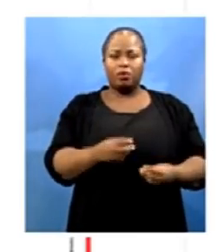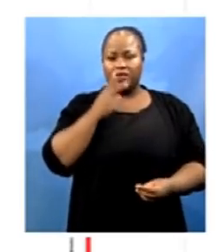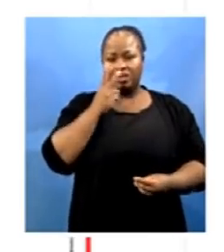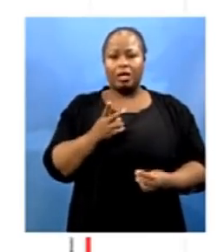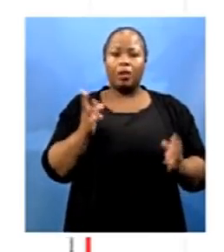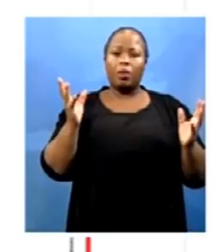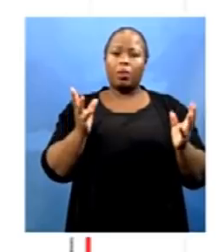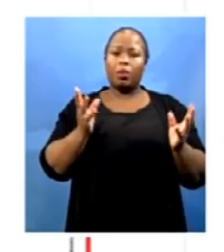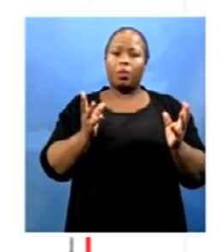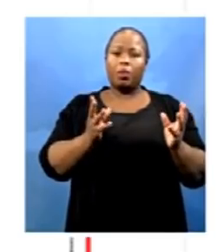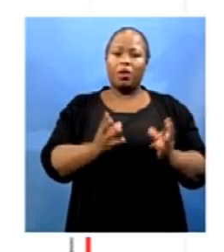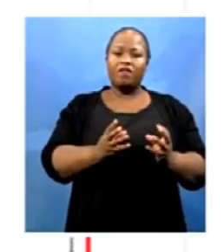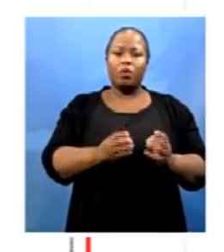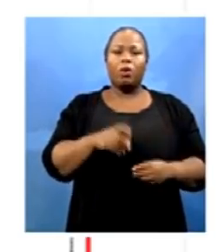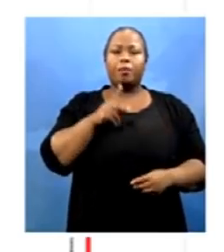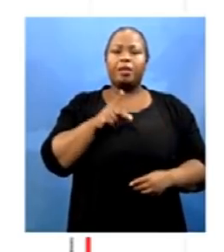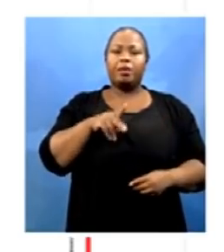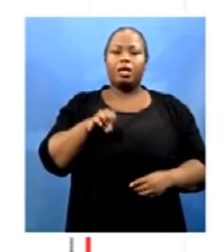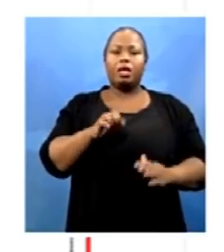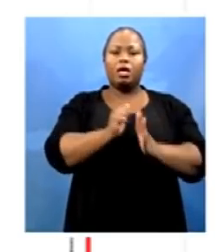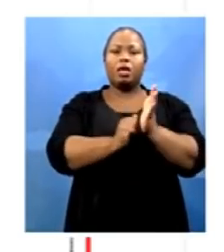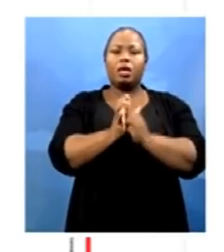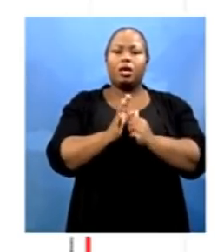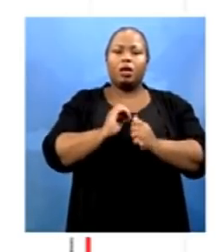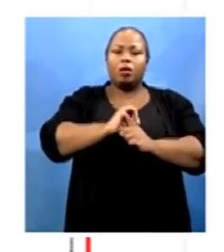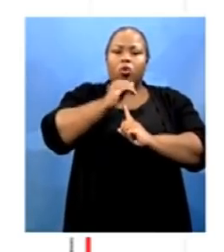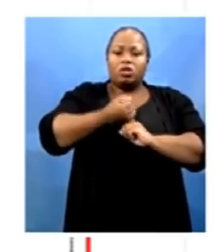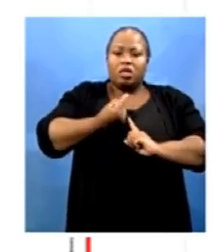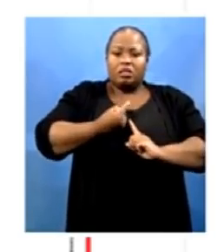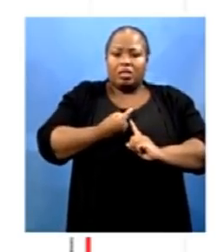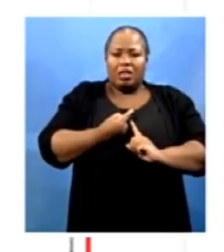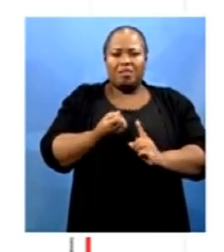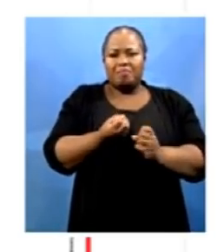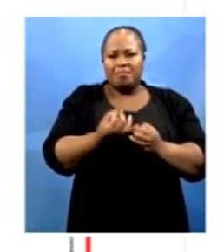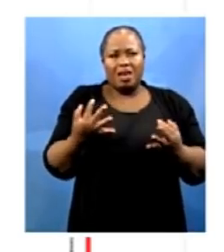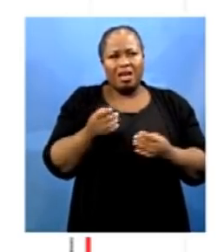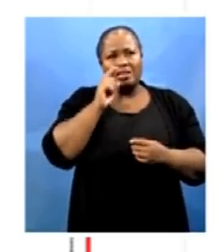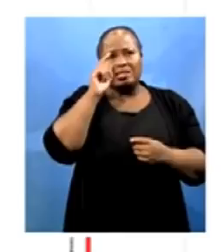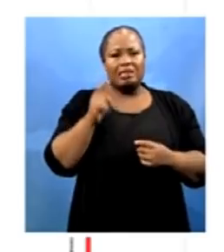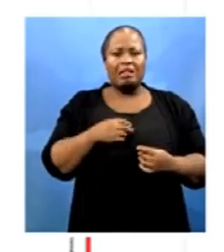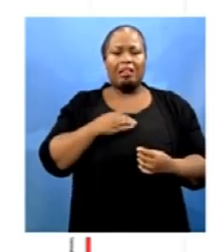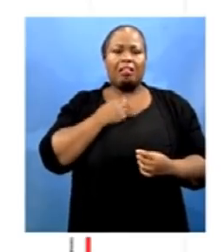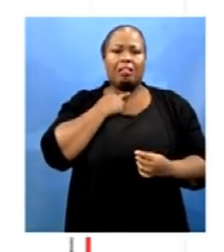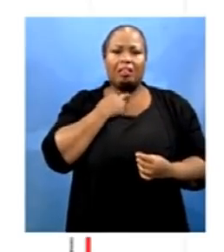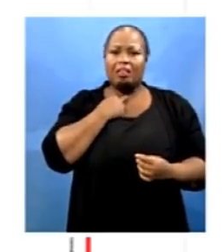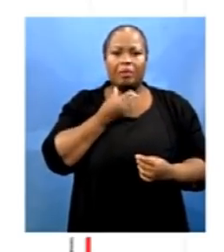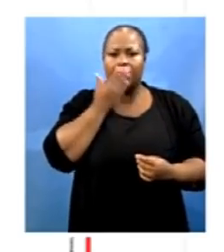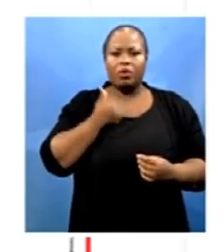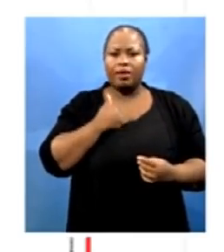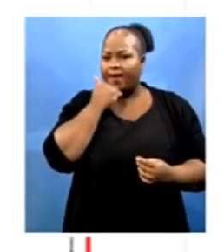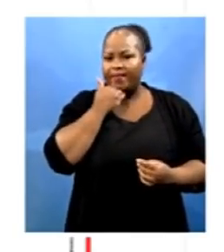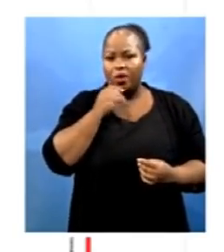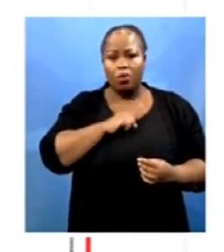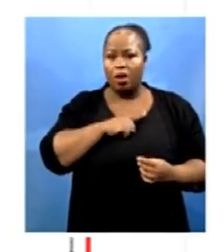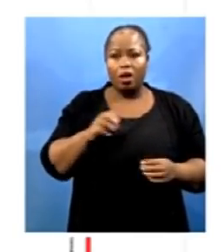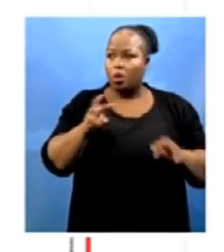for use by healthcare workers, and market prices have increased because the whole world has been competing for these